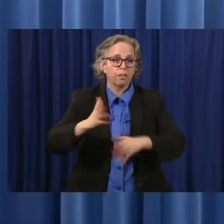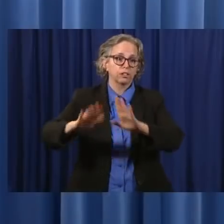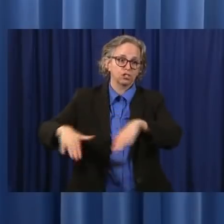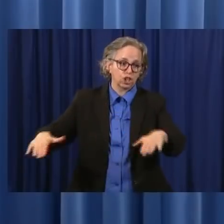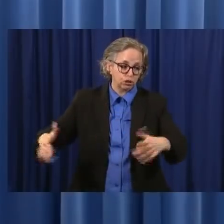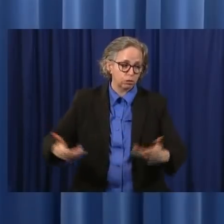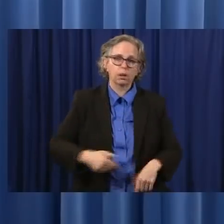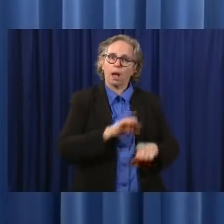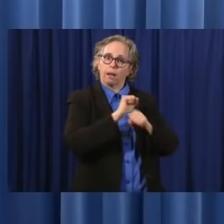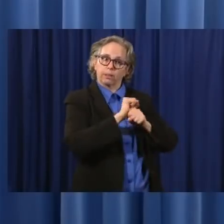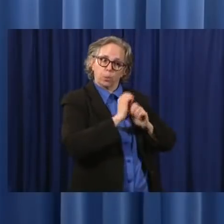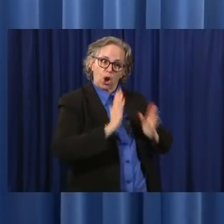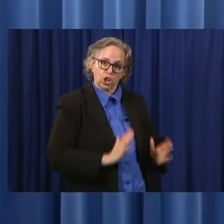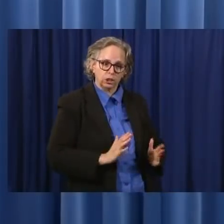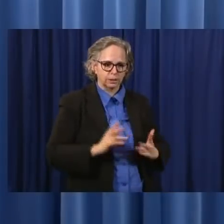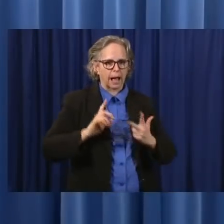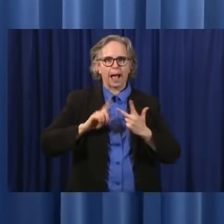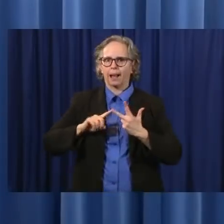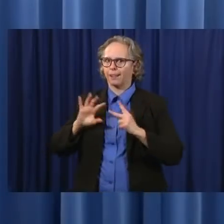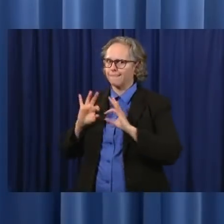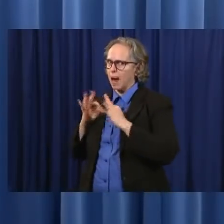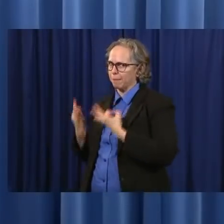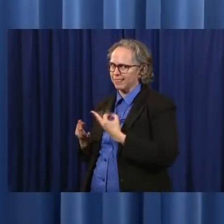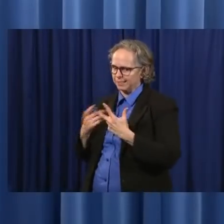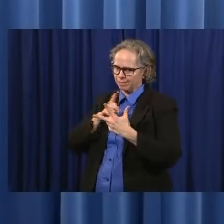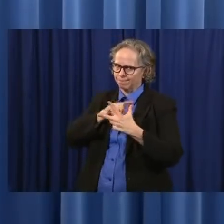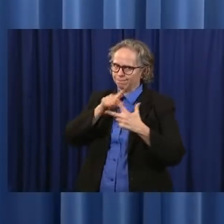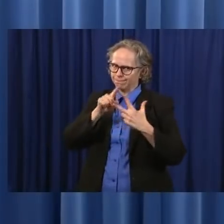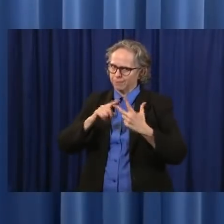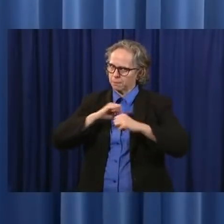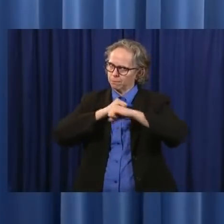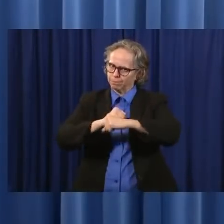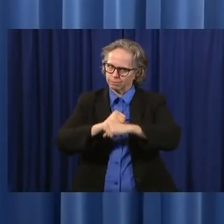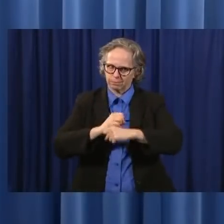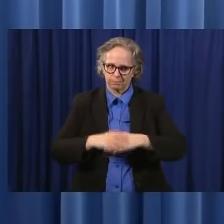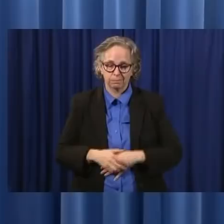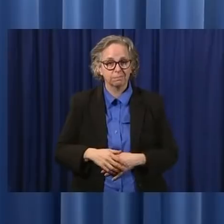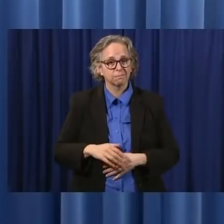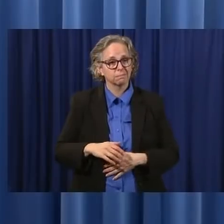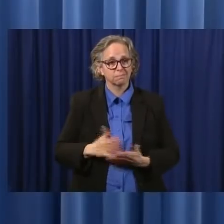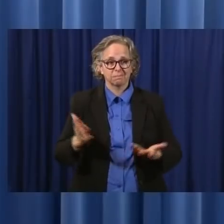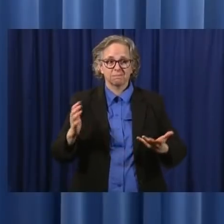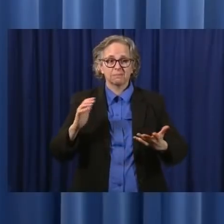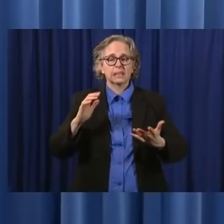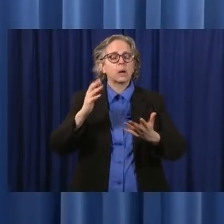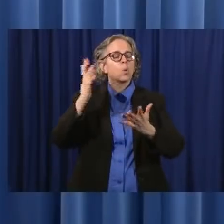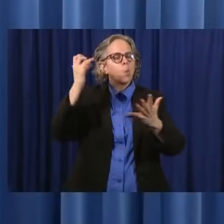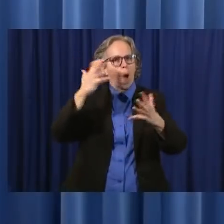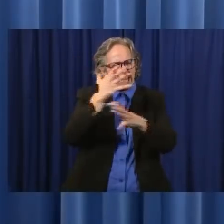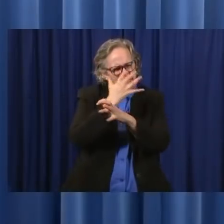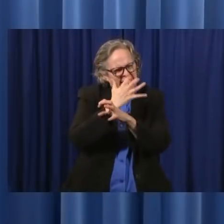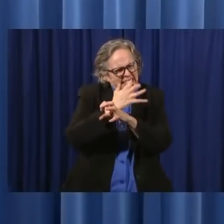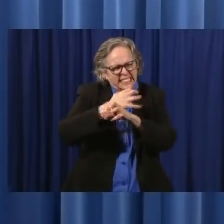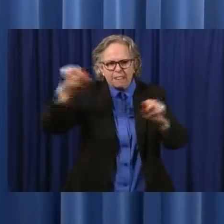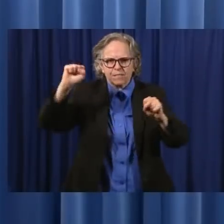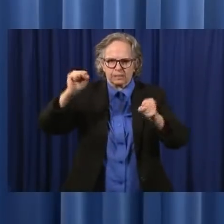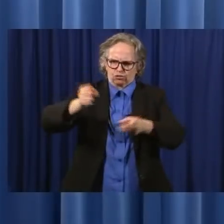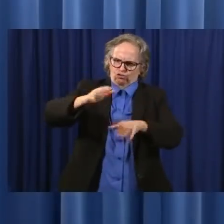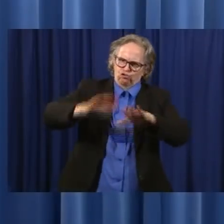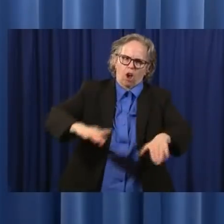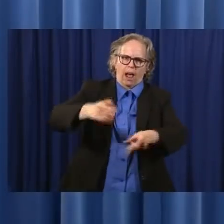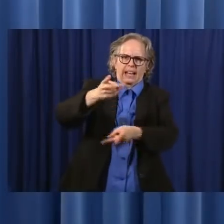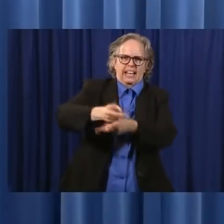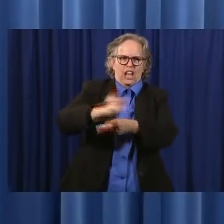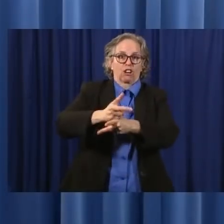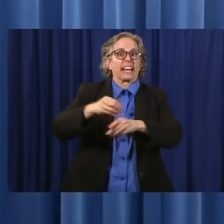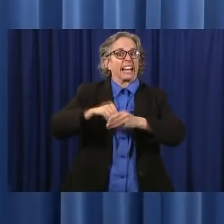We want to have the safest child care system in the nation, one that nurtures the health and continued growth and the development of